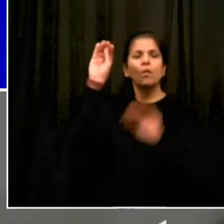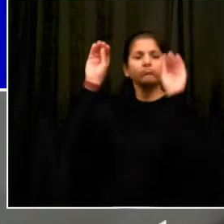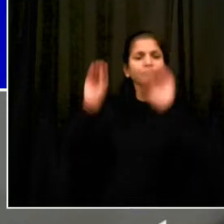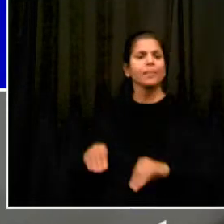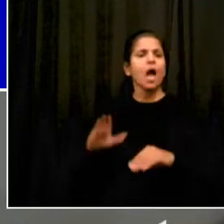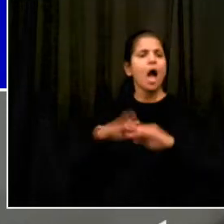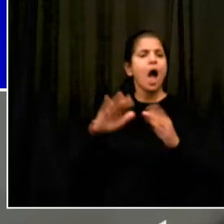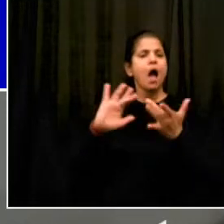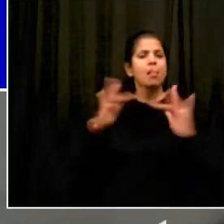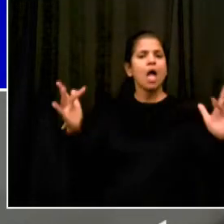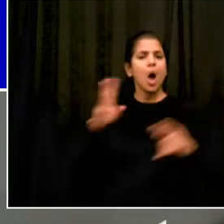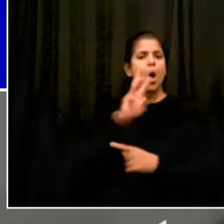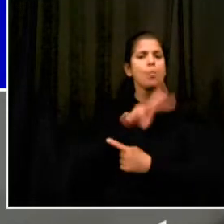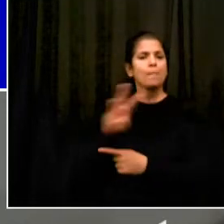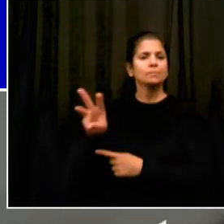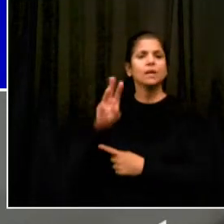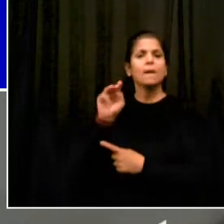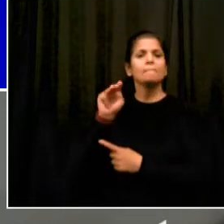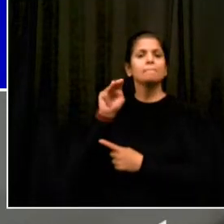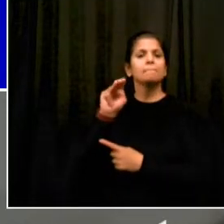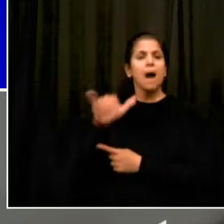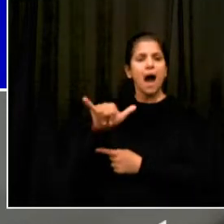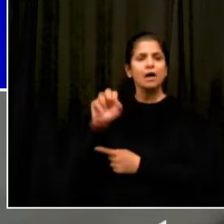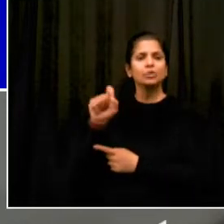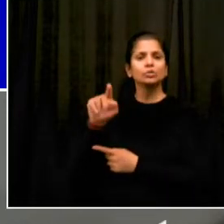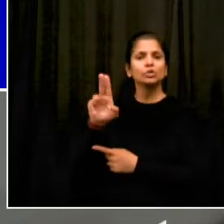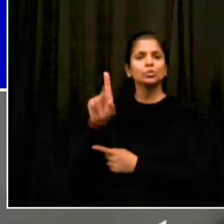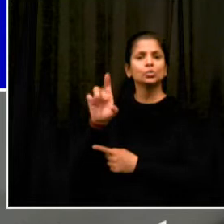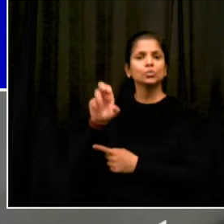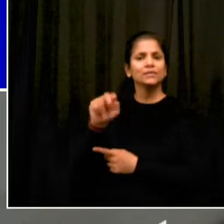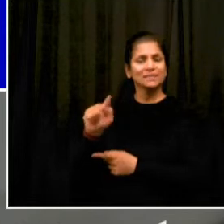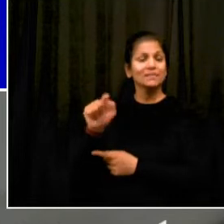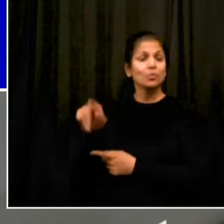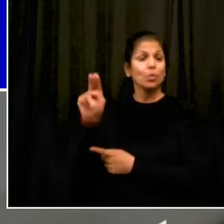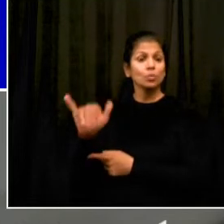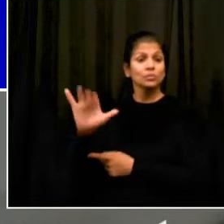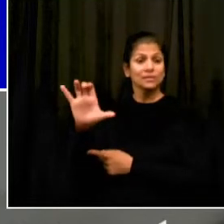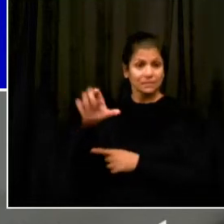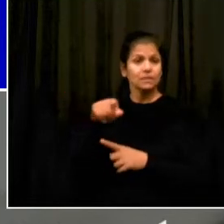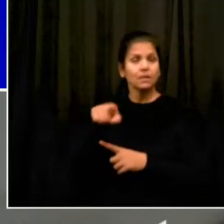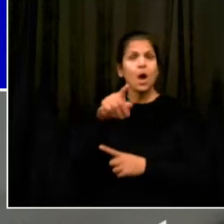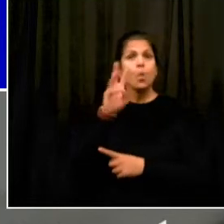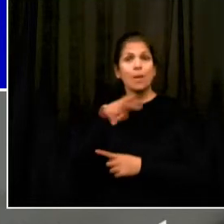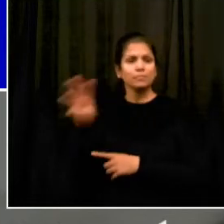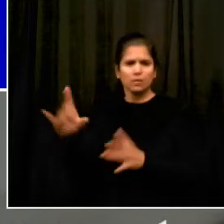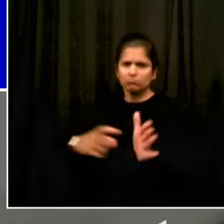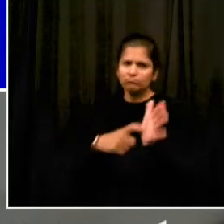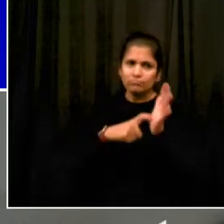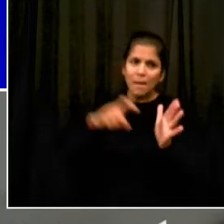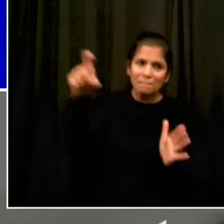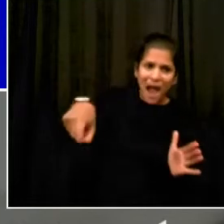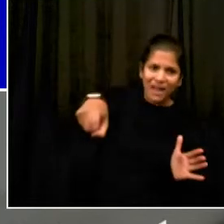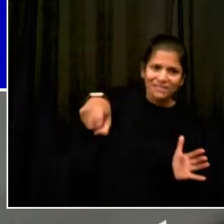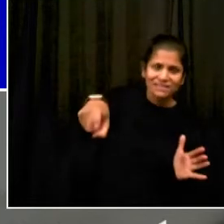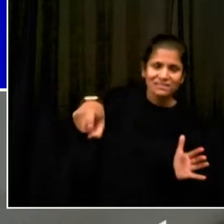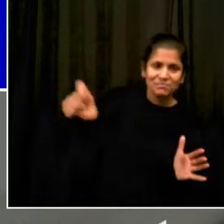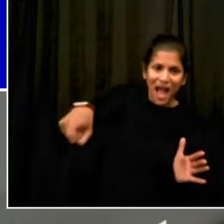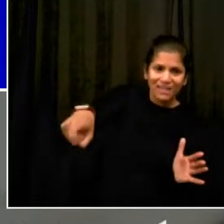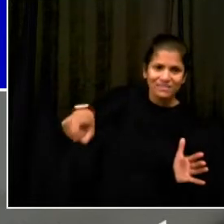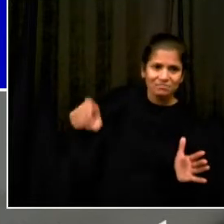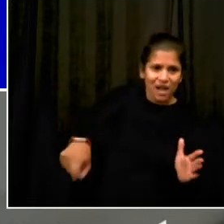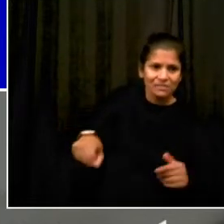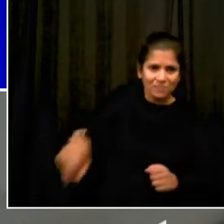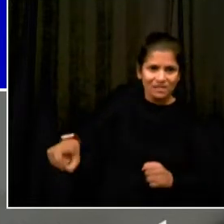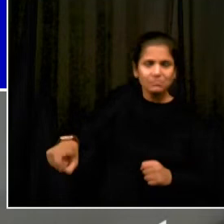keep everyone safe. This was a crucial part of resetting the entire equation, that this would be a strict rule, and every